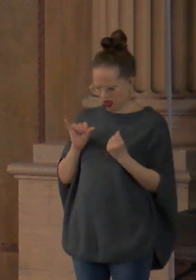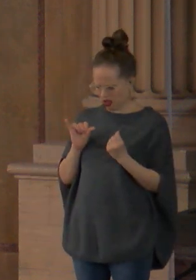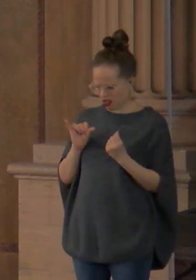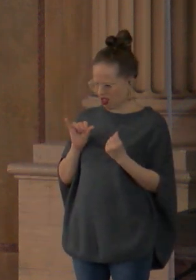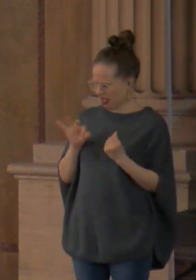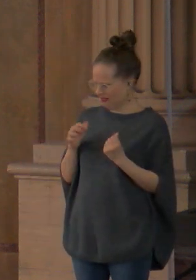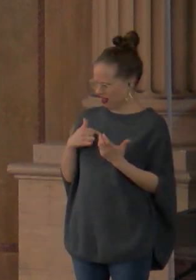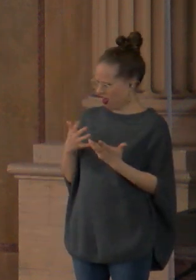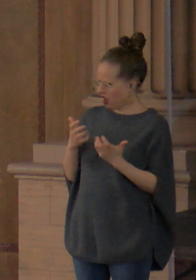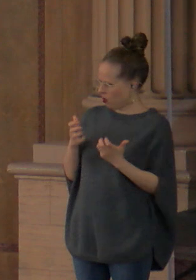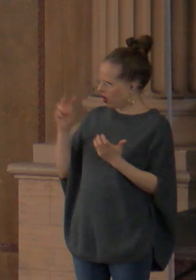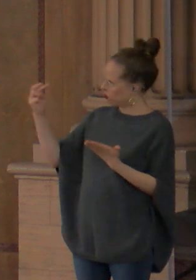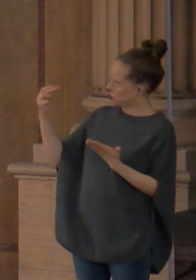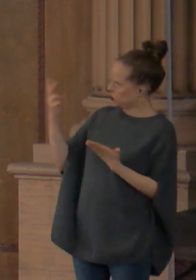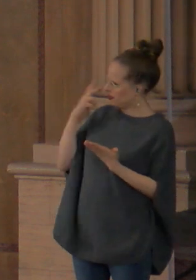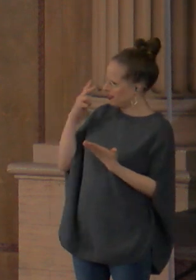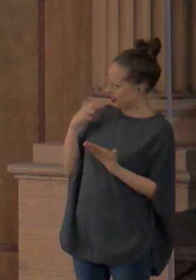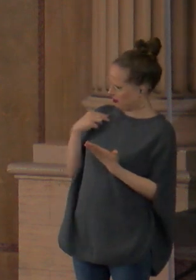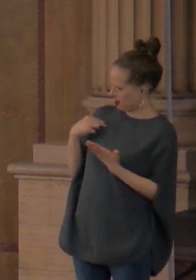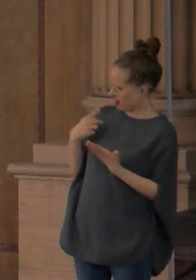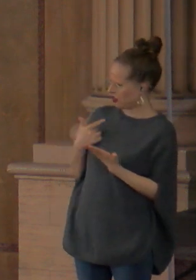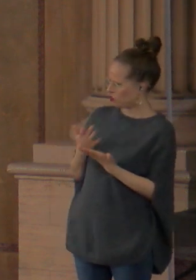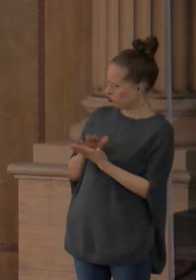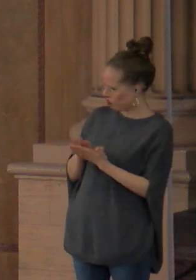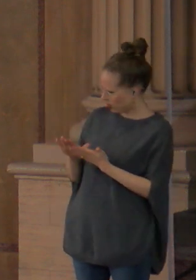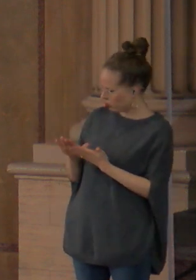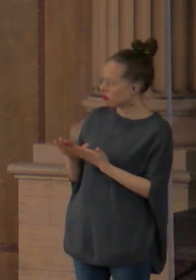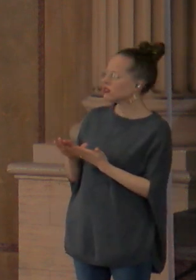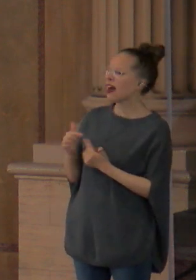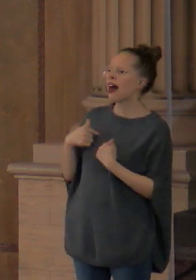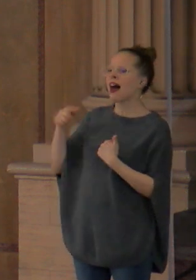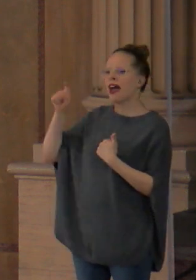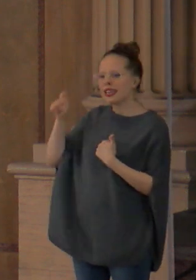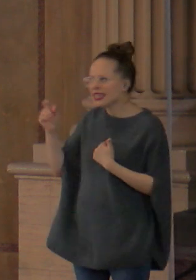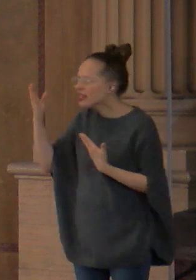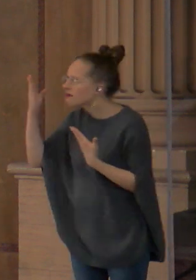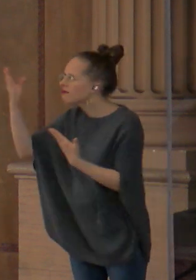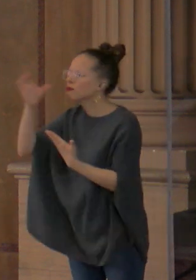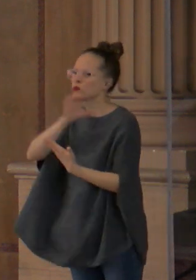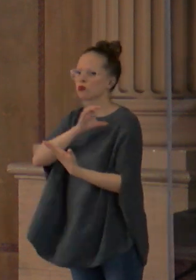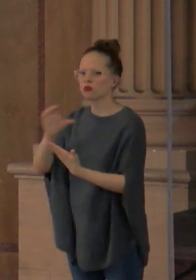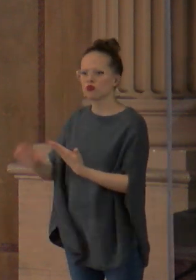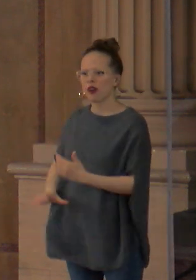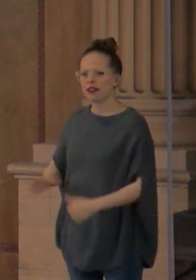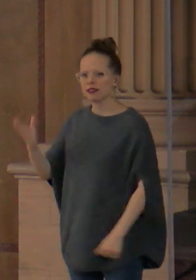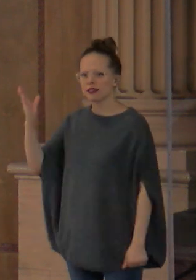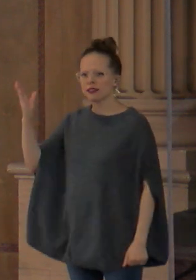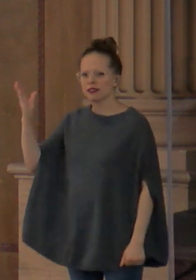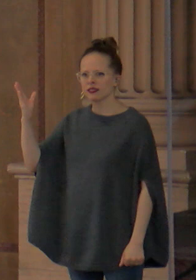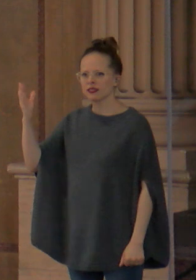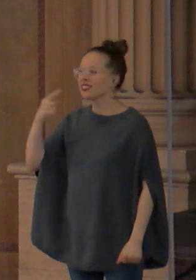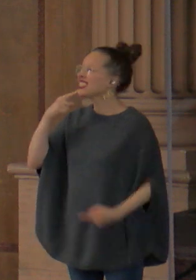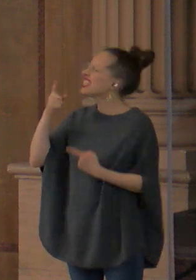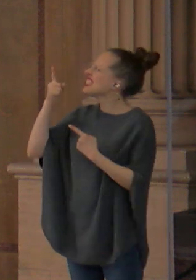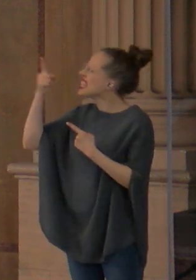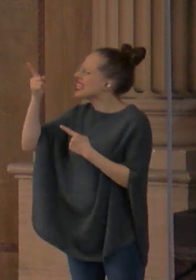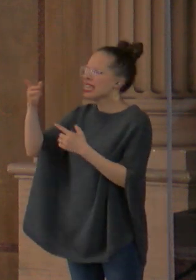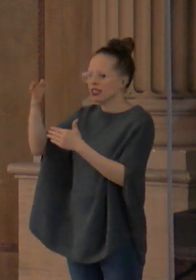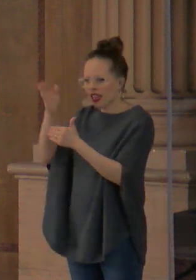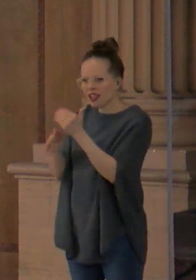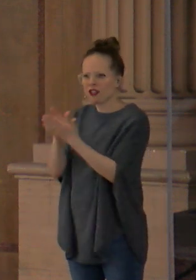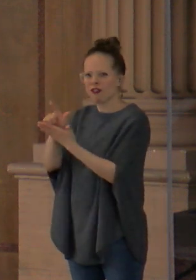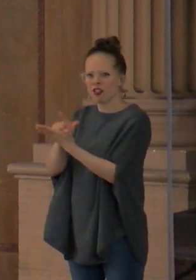I'm going to need Christ. And so Romans 10.4 says, for Christ is the end of the law for righteousness to everyone who believes.